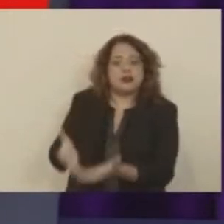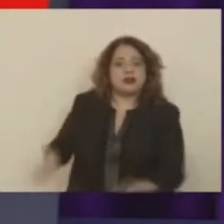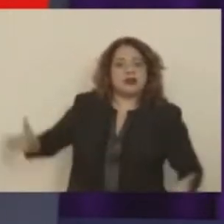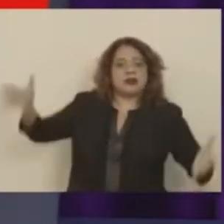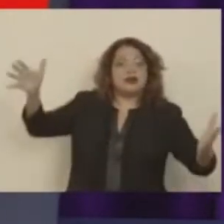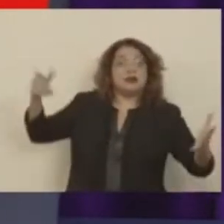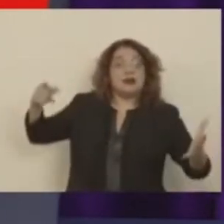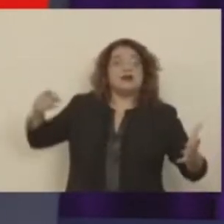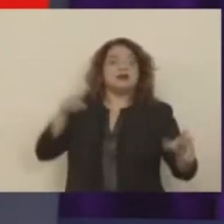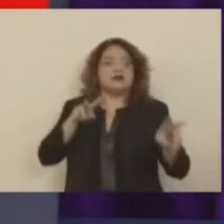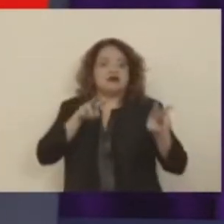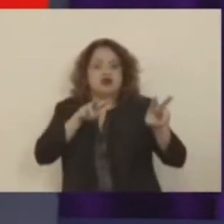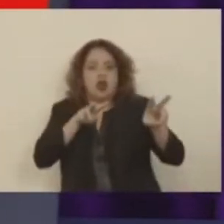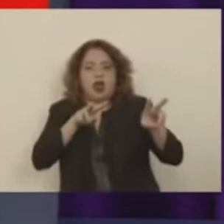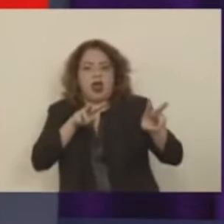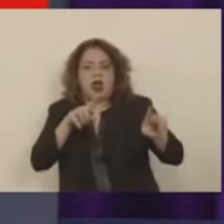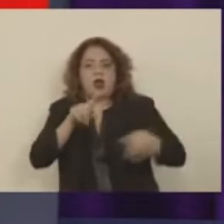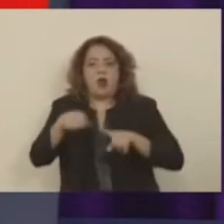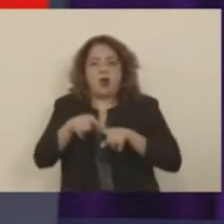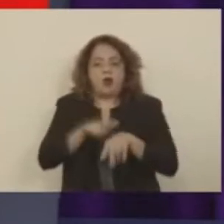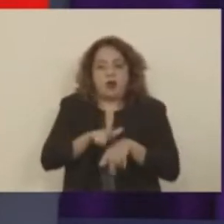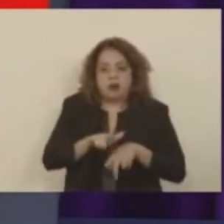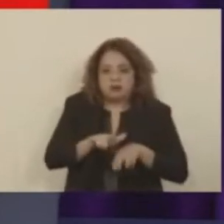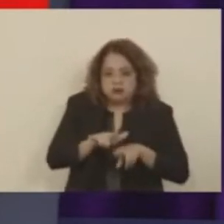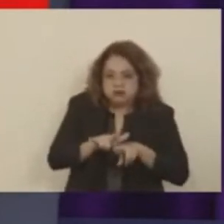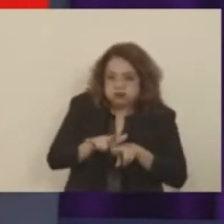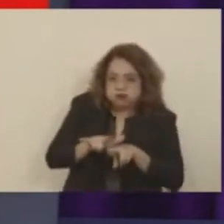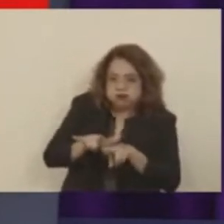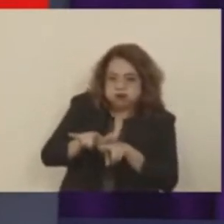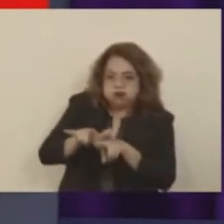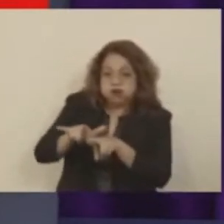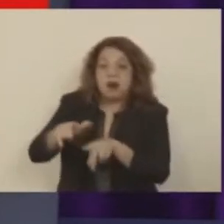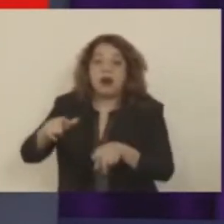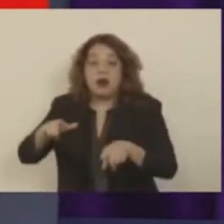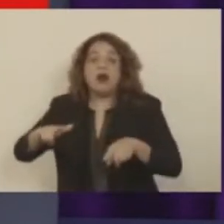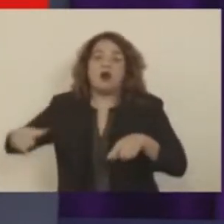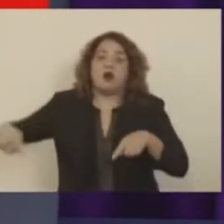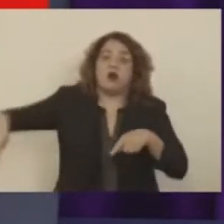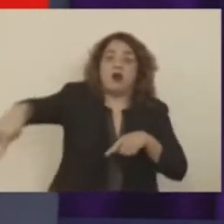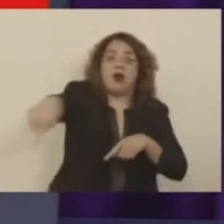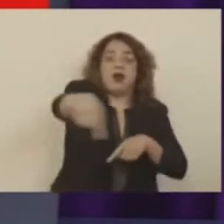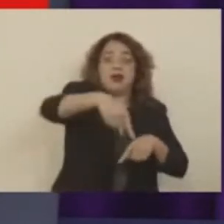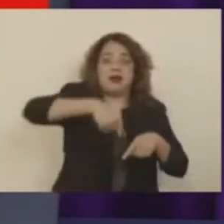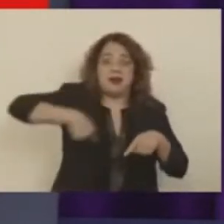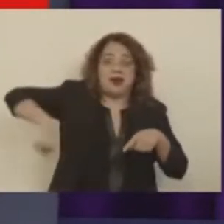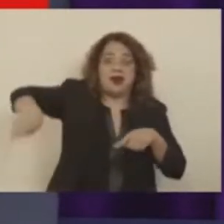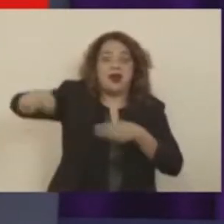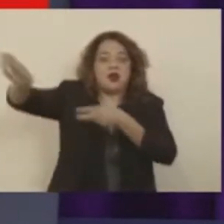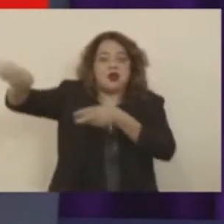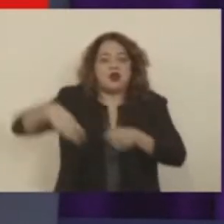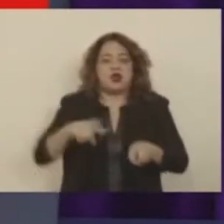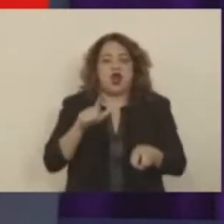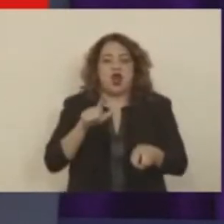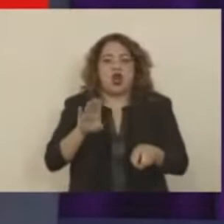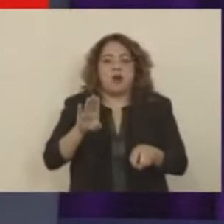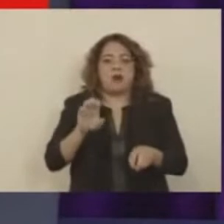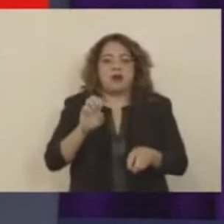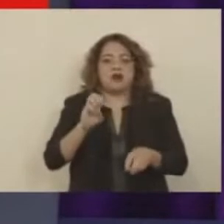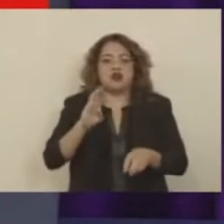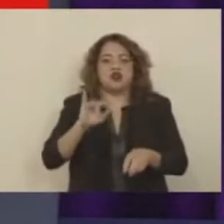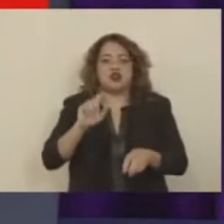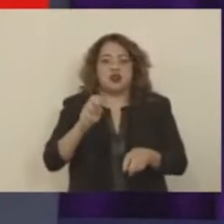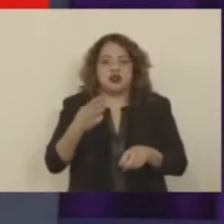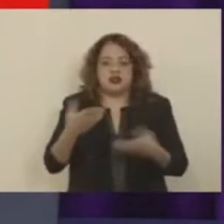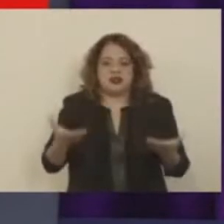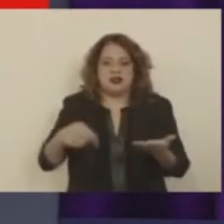our takeoff. As we moved into our racetrack, we switched to the Long Beach dish that we have here at our facility. And then we're using dishes